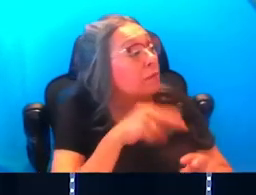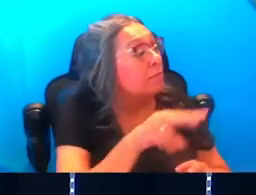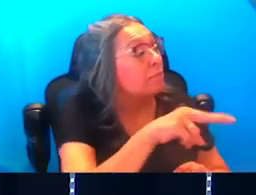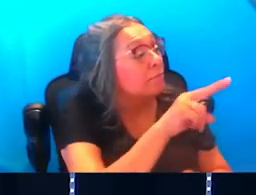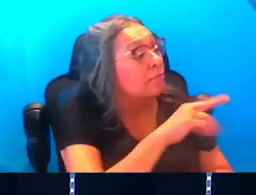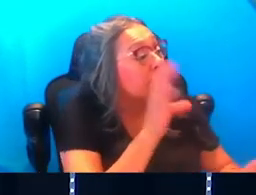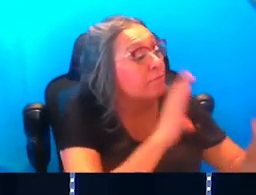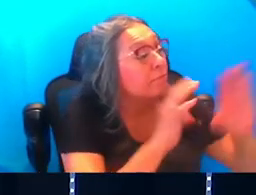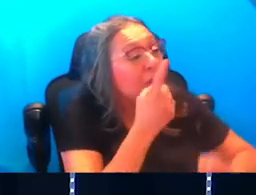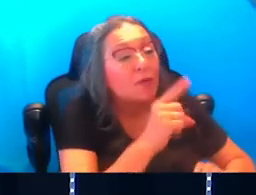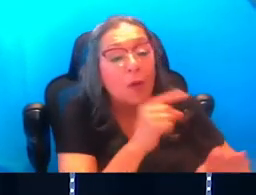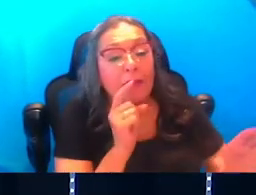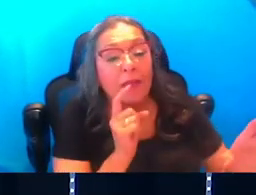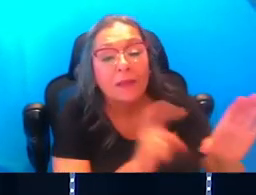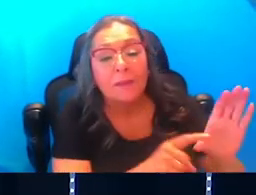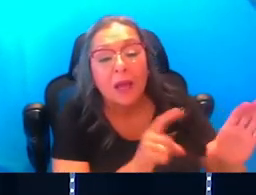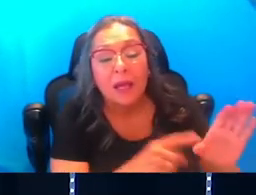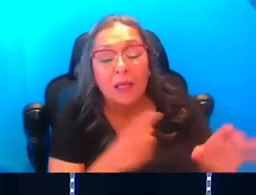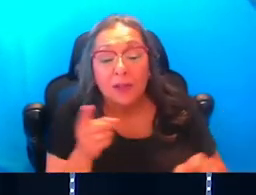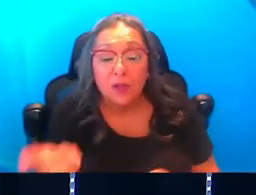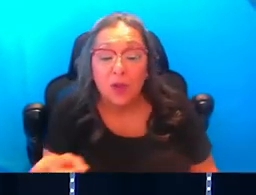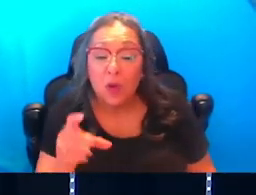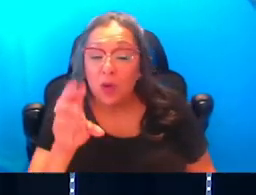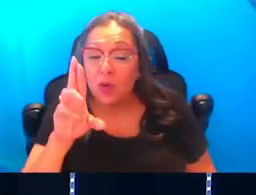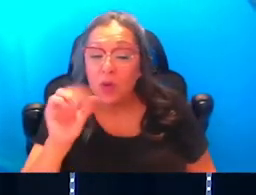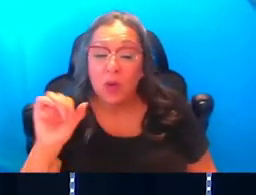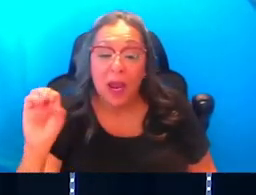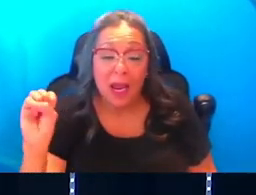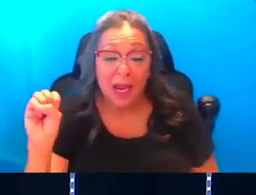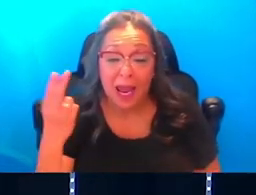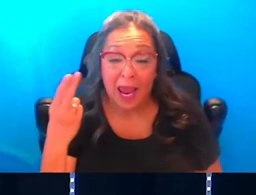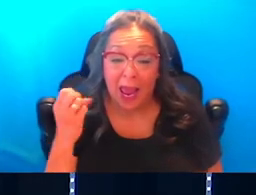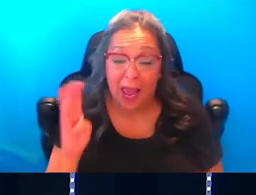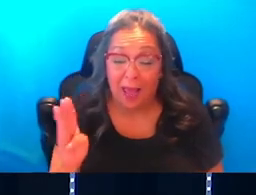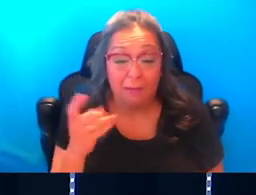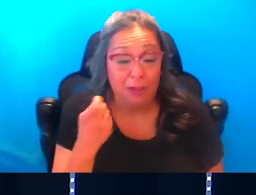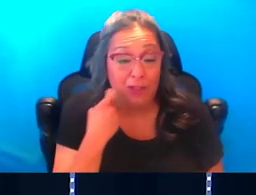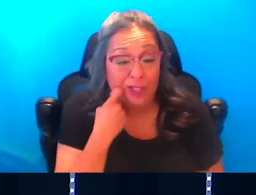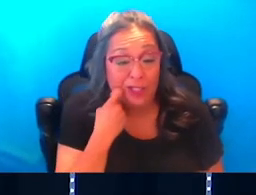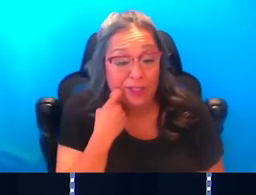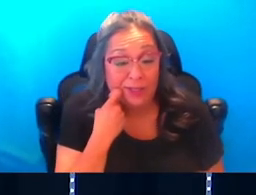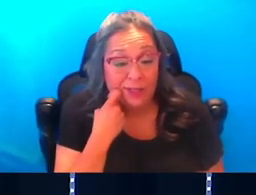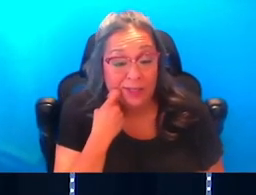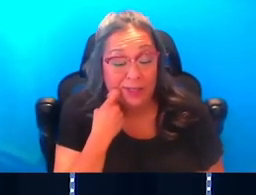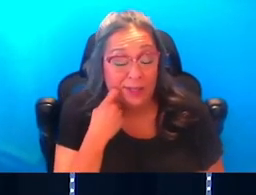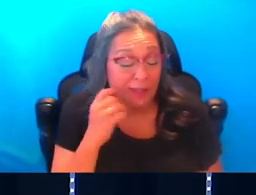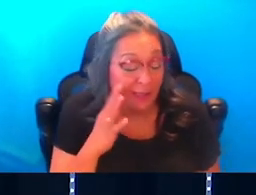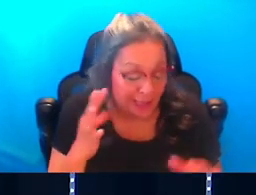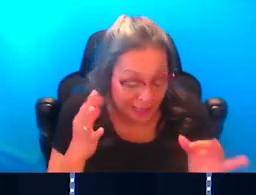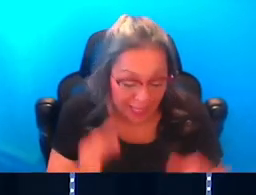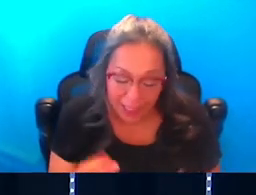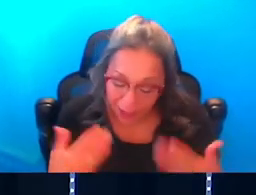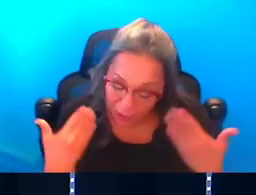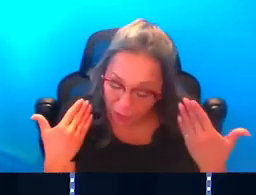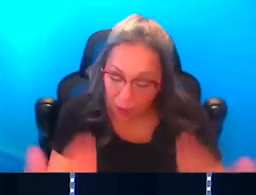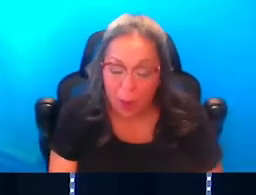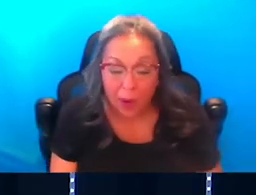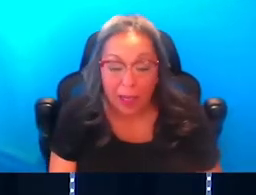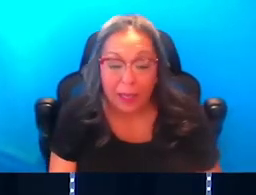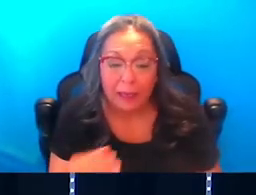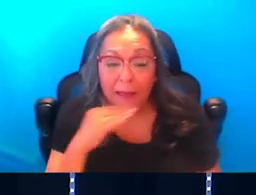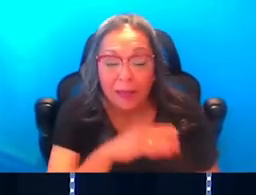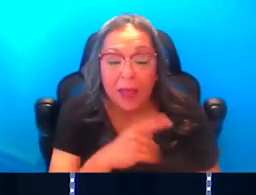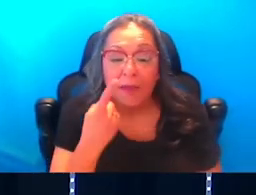So she had just crossed the point of no return. She had made her decision, and she had made her decision for